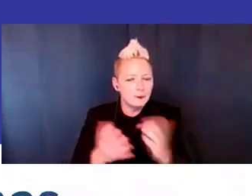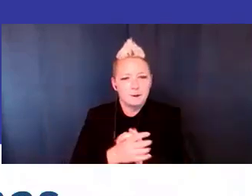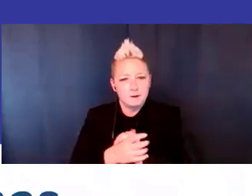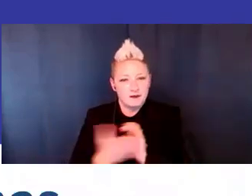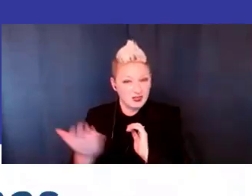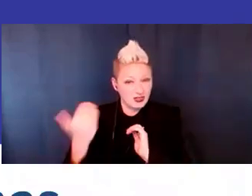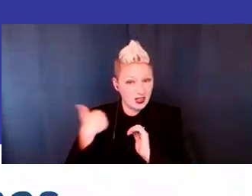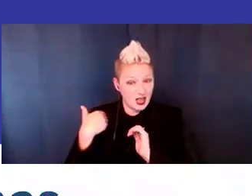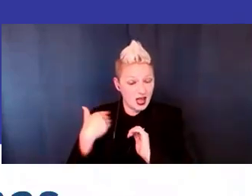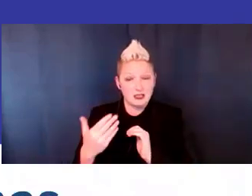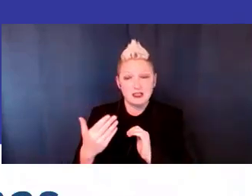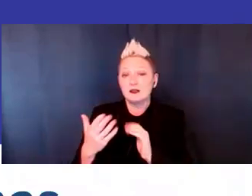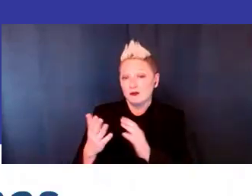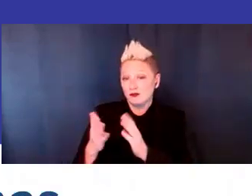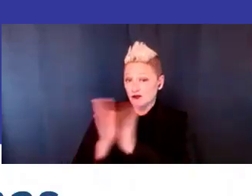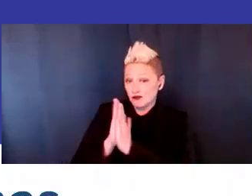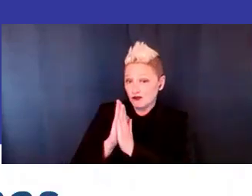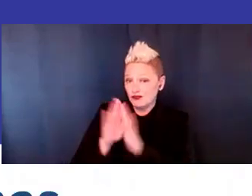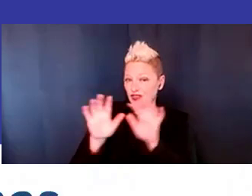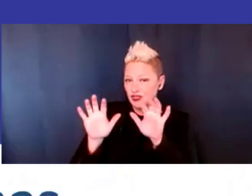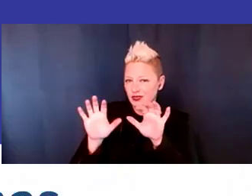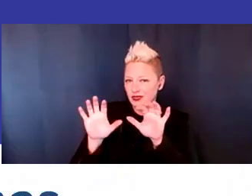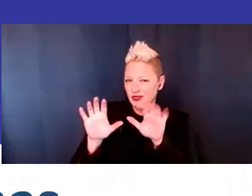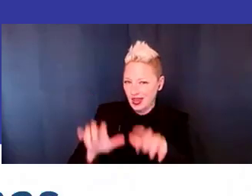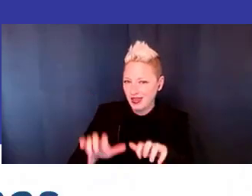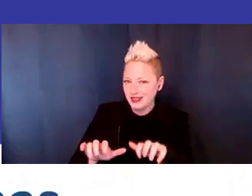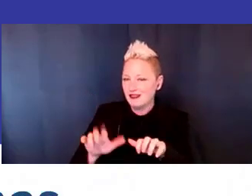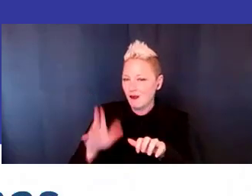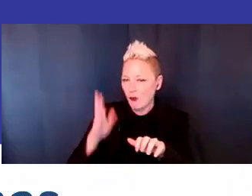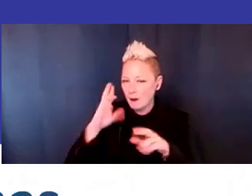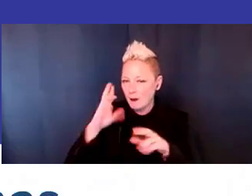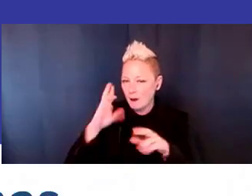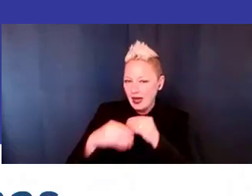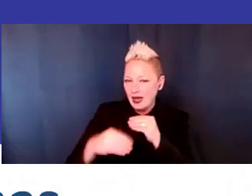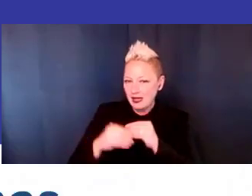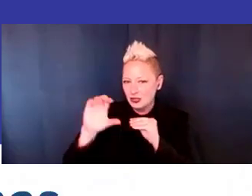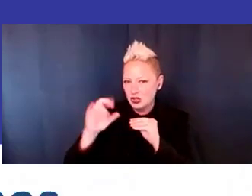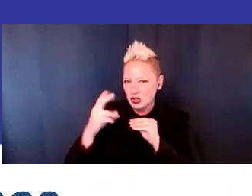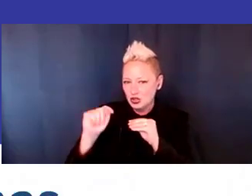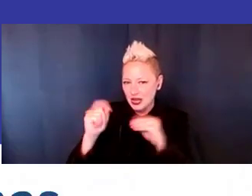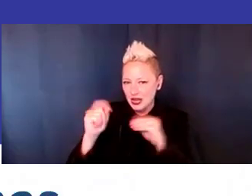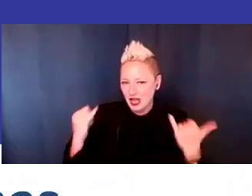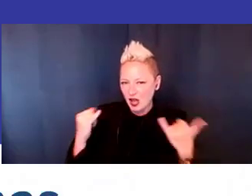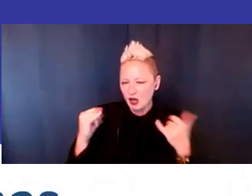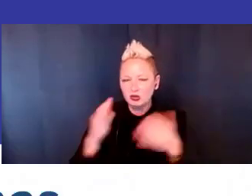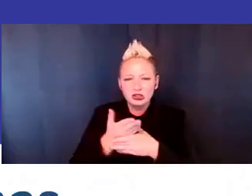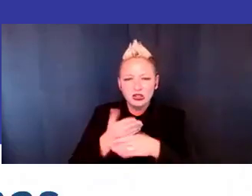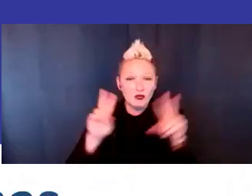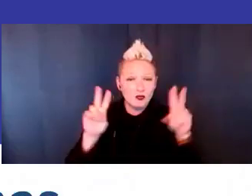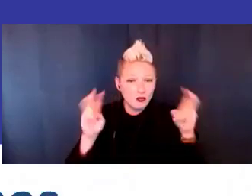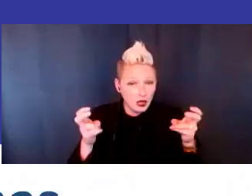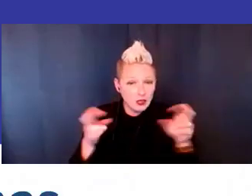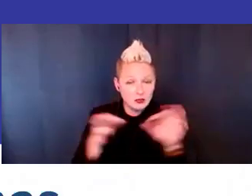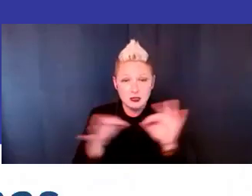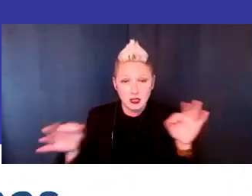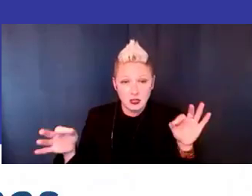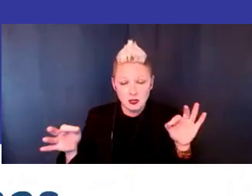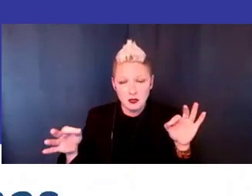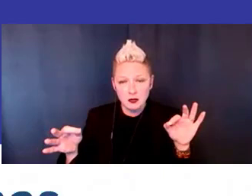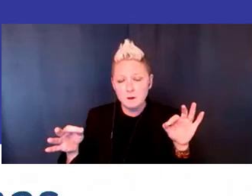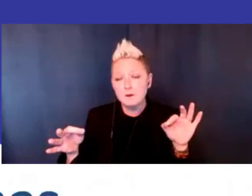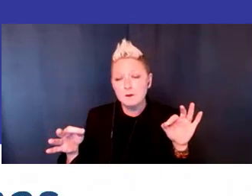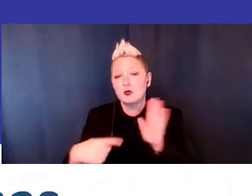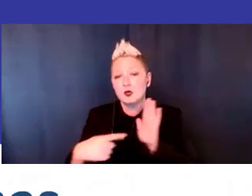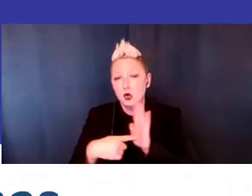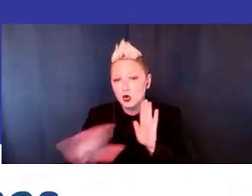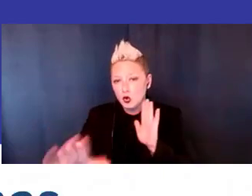last reflection in chat. So I'm hoping that you can add to chat, share a phrase or sentence that reflects your understanding of the